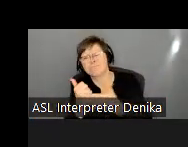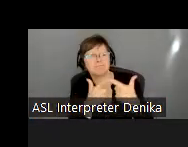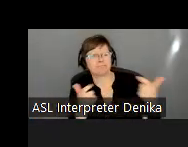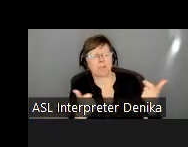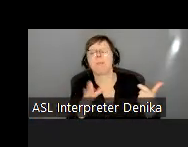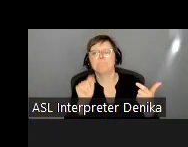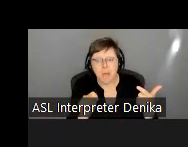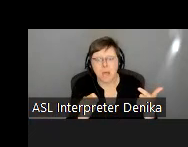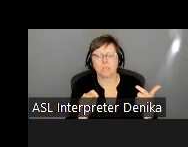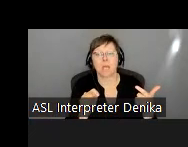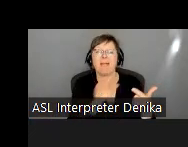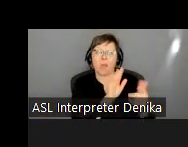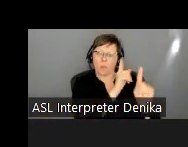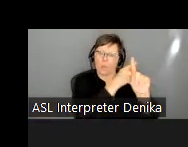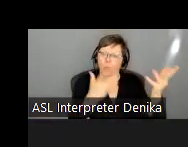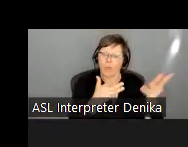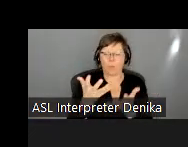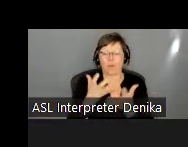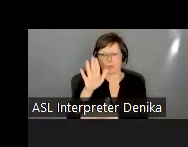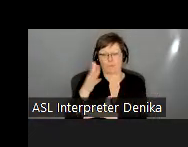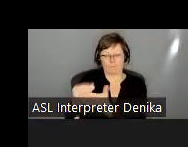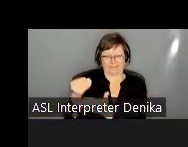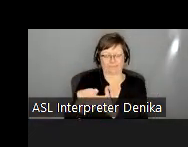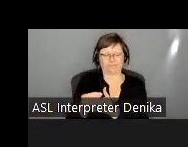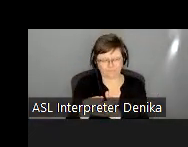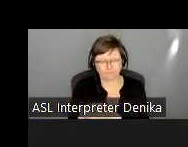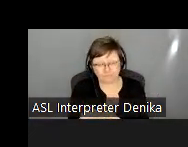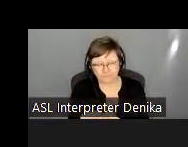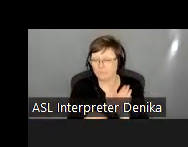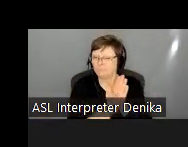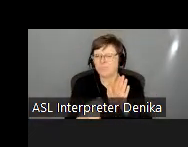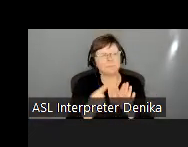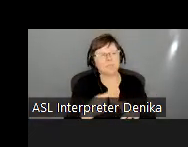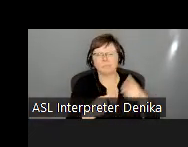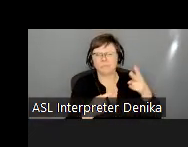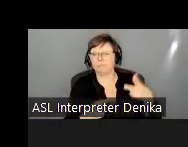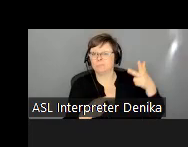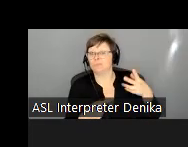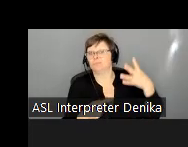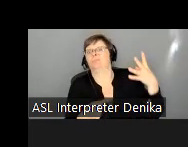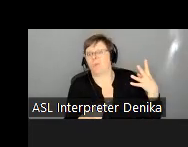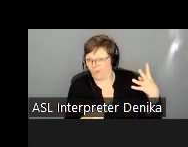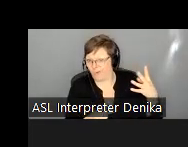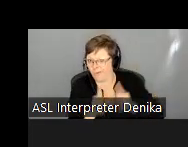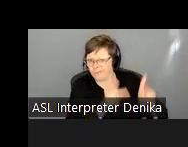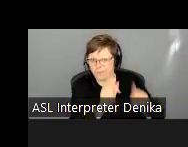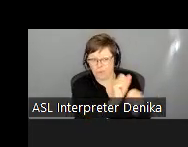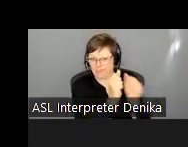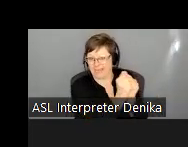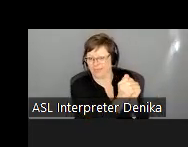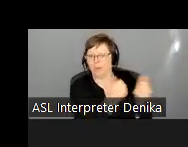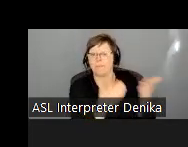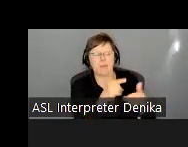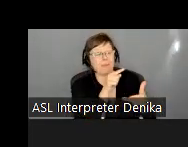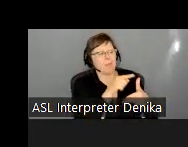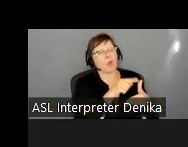want your money. Oftentimes they work with more than one person. So there's one purporting to be your grandson or granddaughter, as